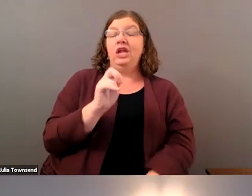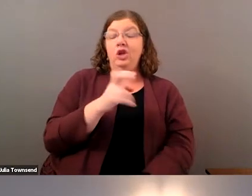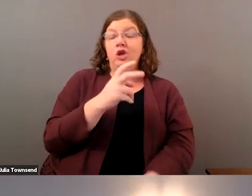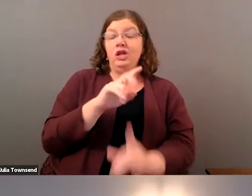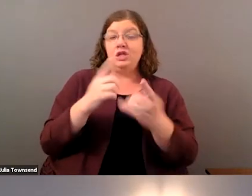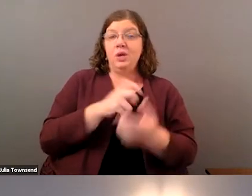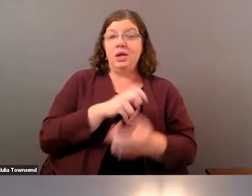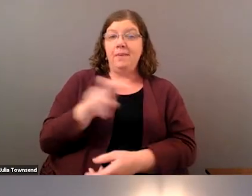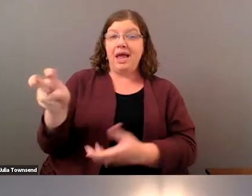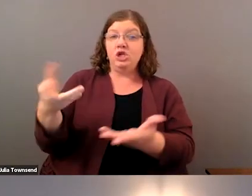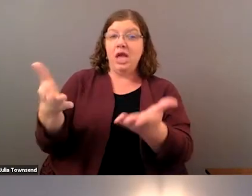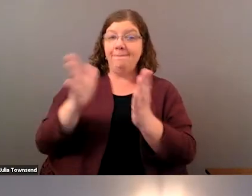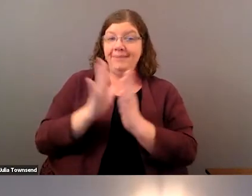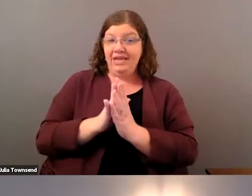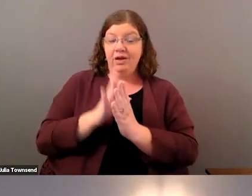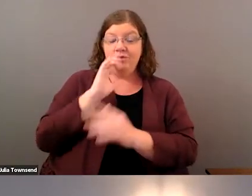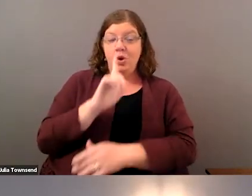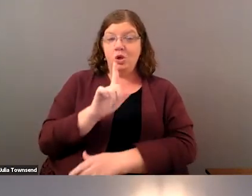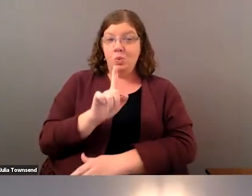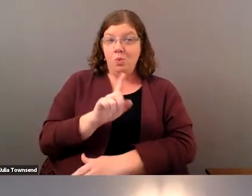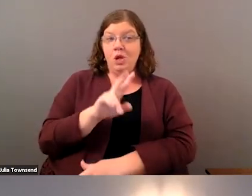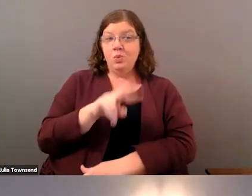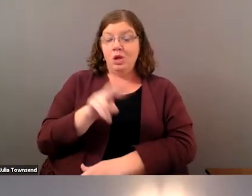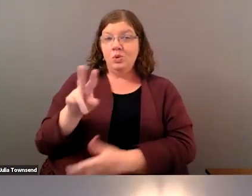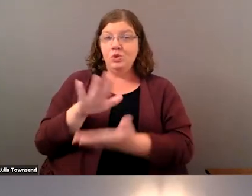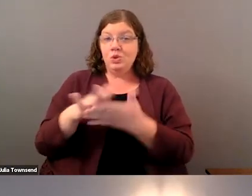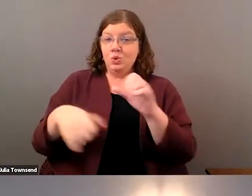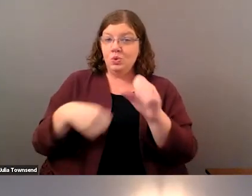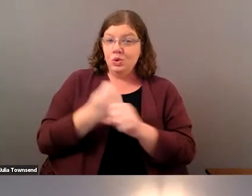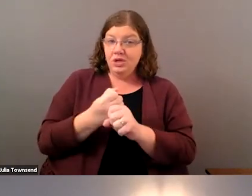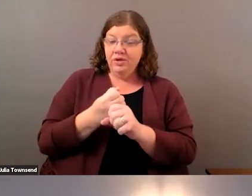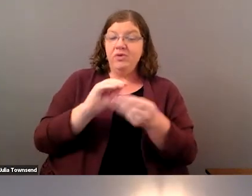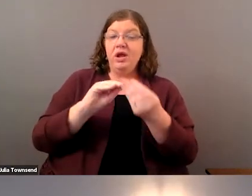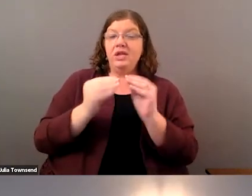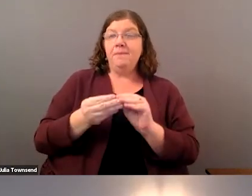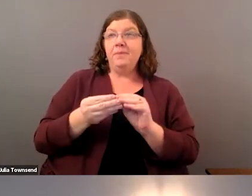appeal for 21-22 school year for case